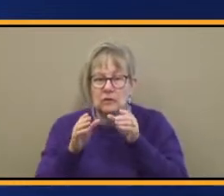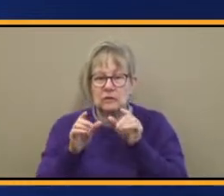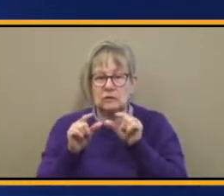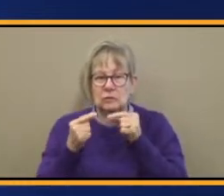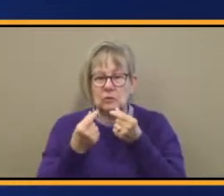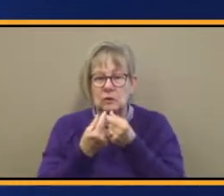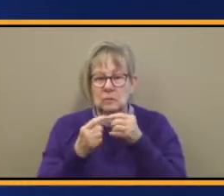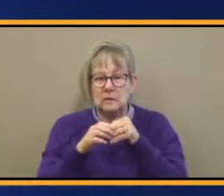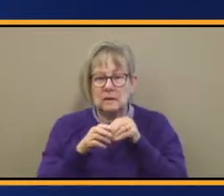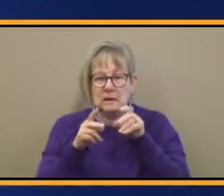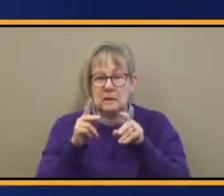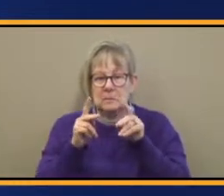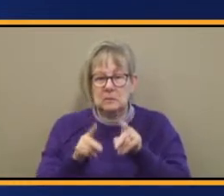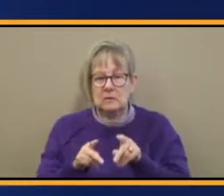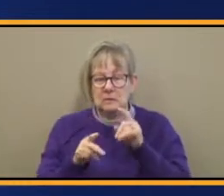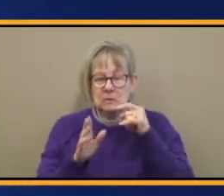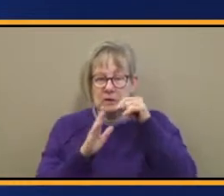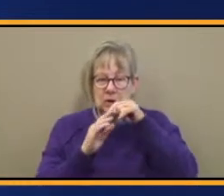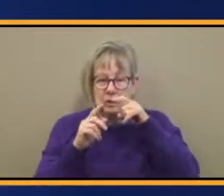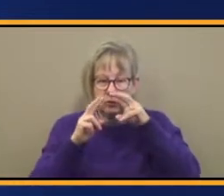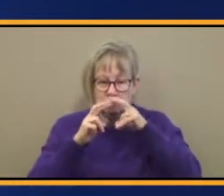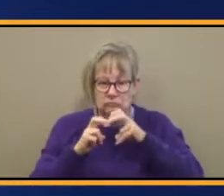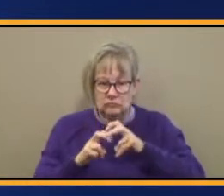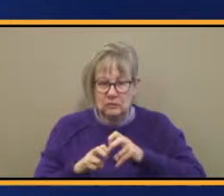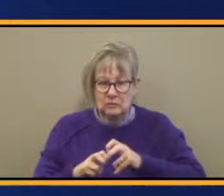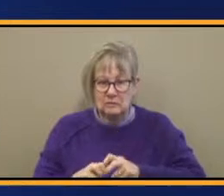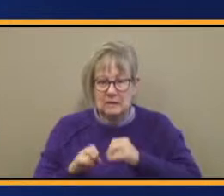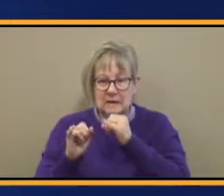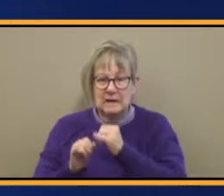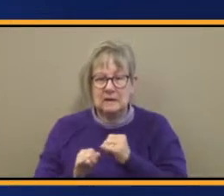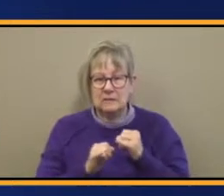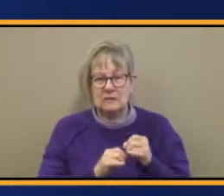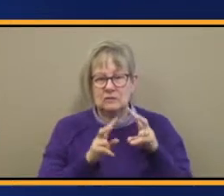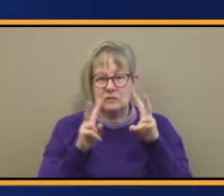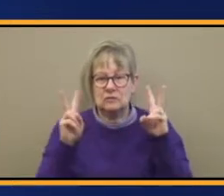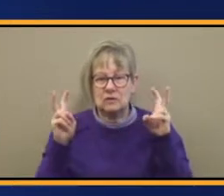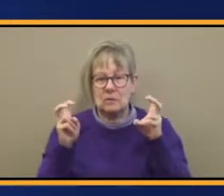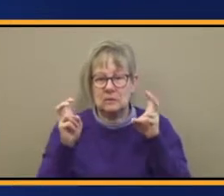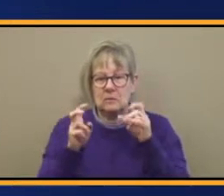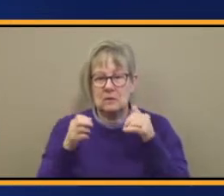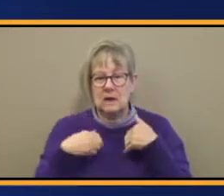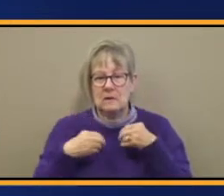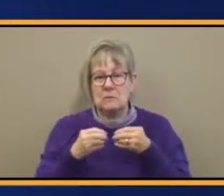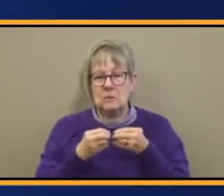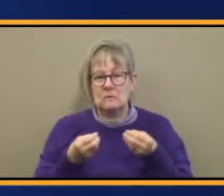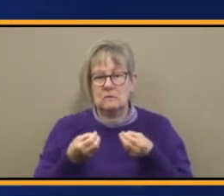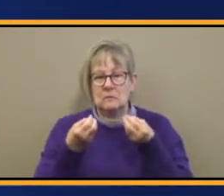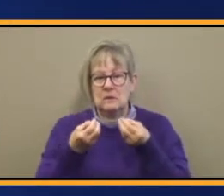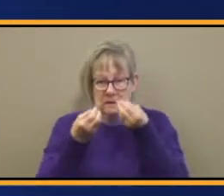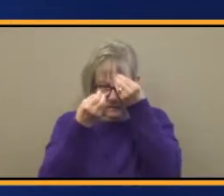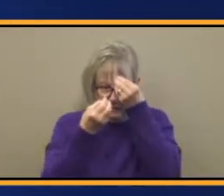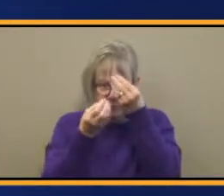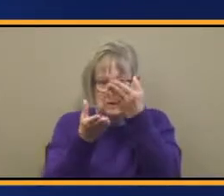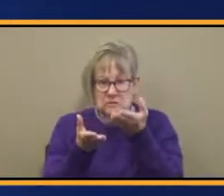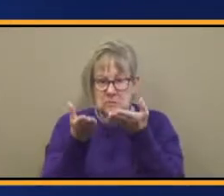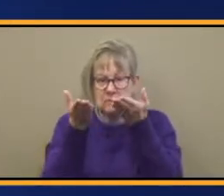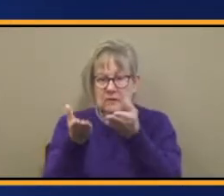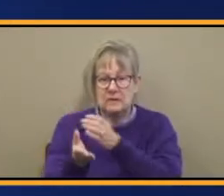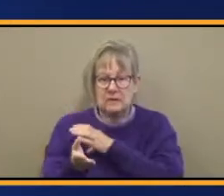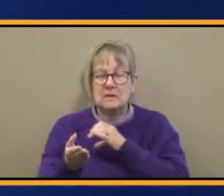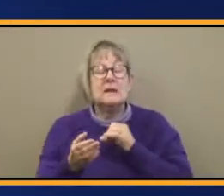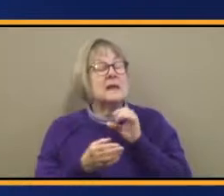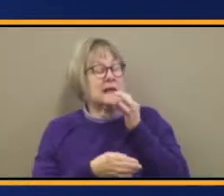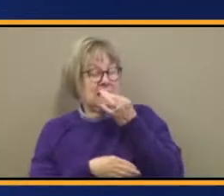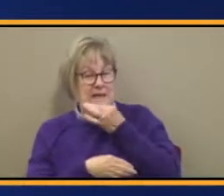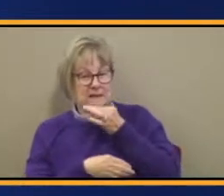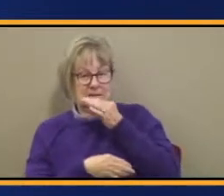way we can drill down into the individual topics and we'll have more information to be able to provide council. Excellent. Yeah, and again, I think it's a